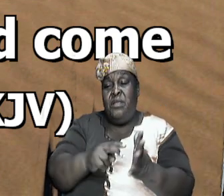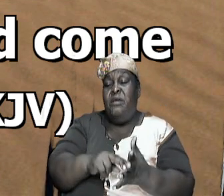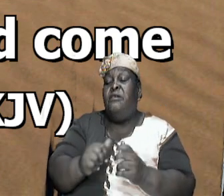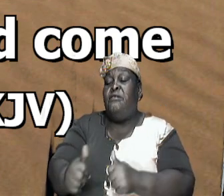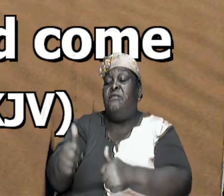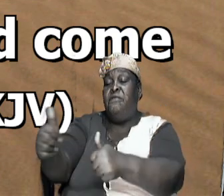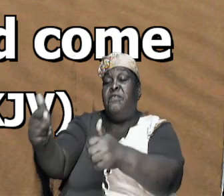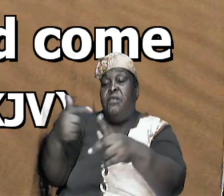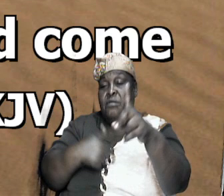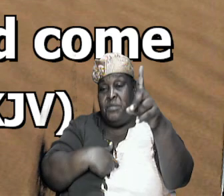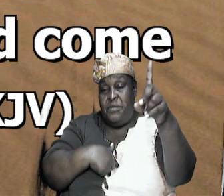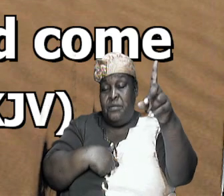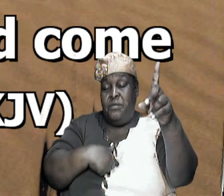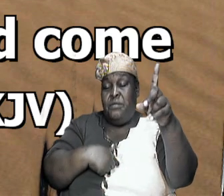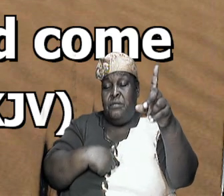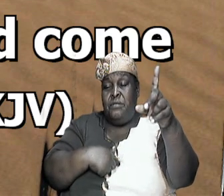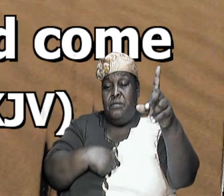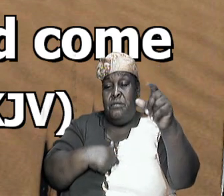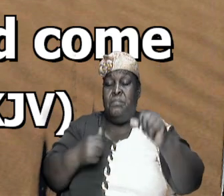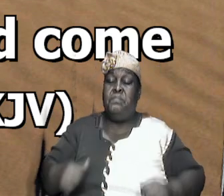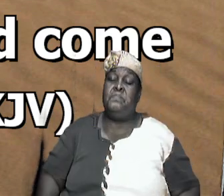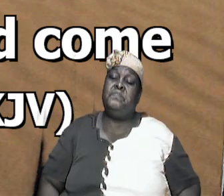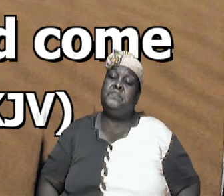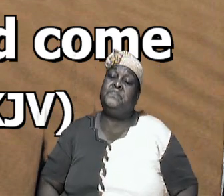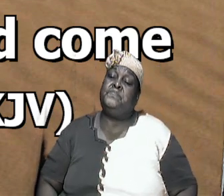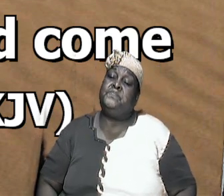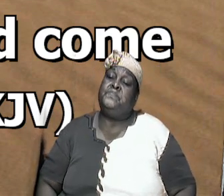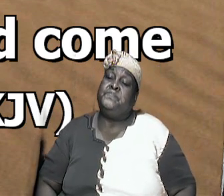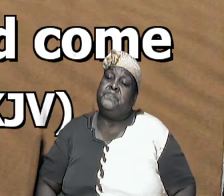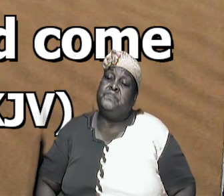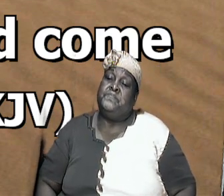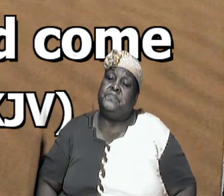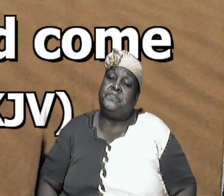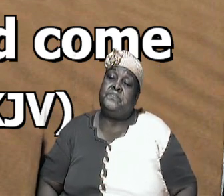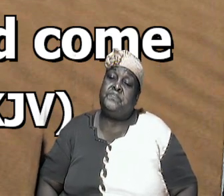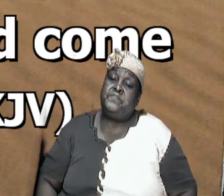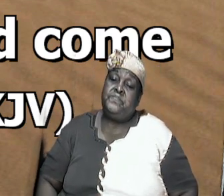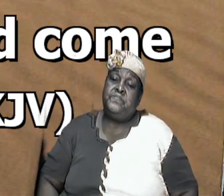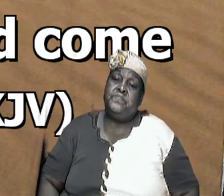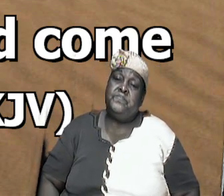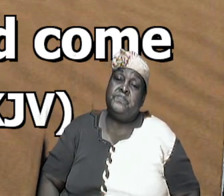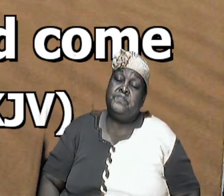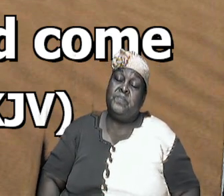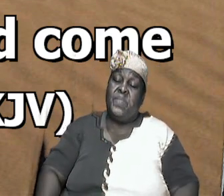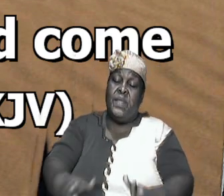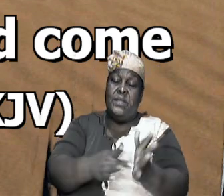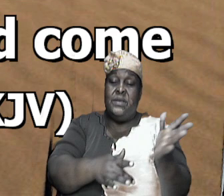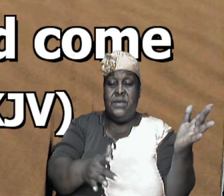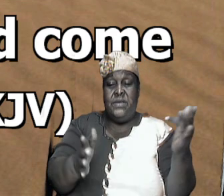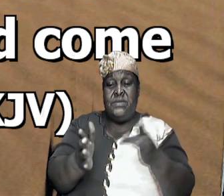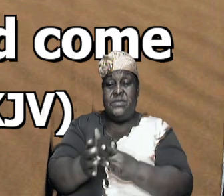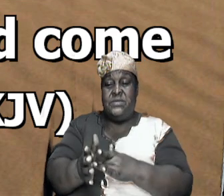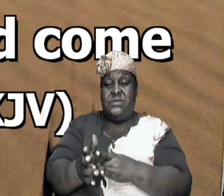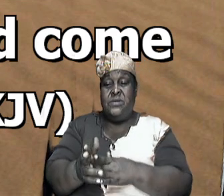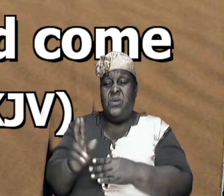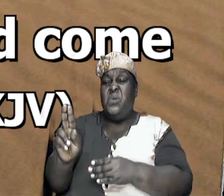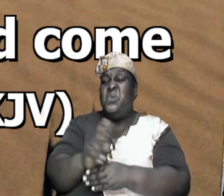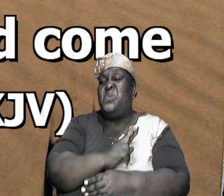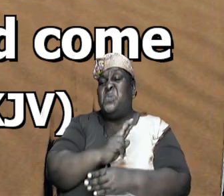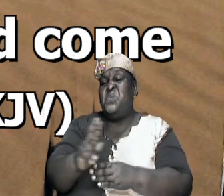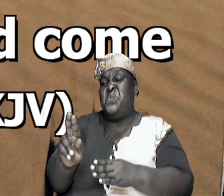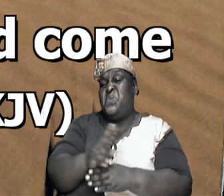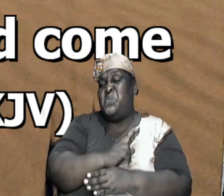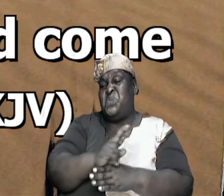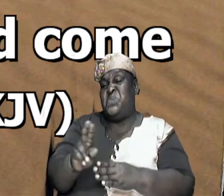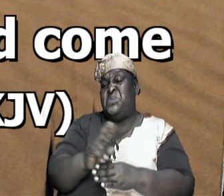me here. Right? Now, Jesus, as I said, he uses